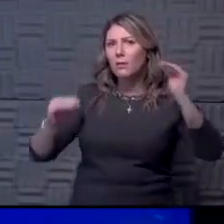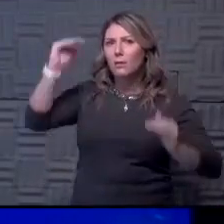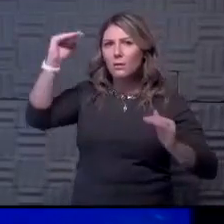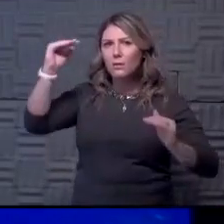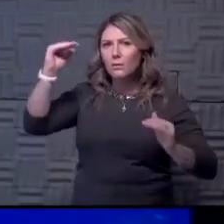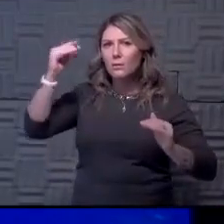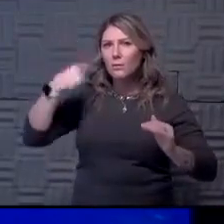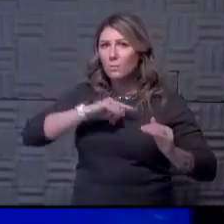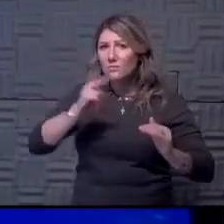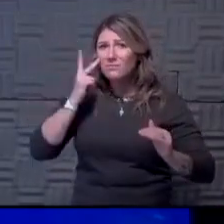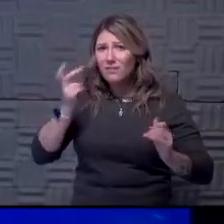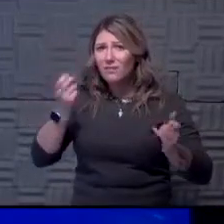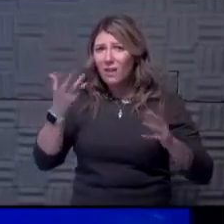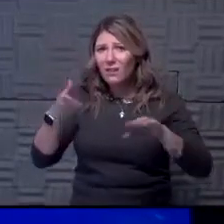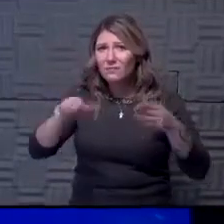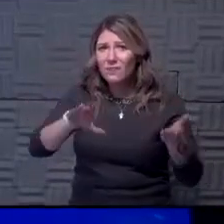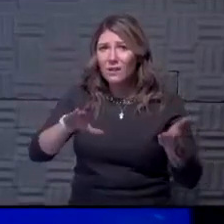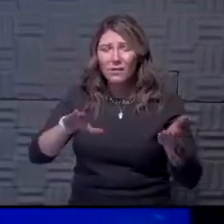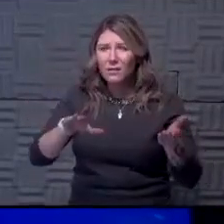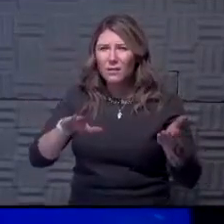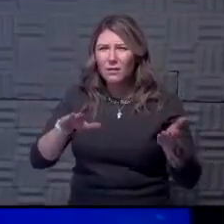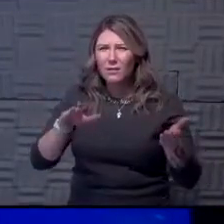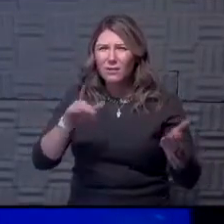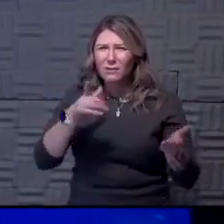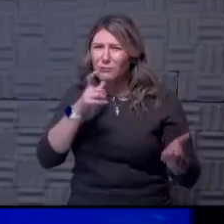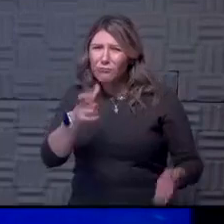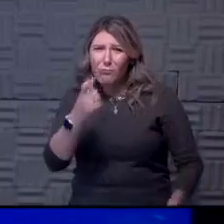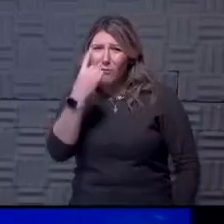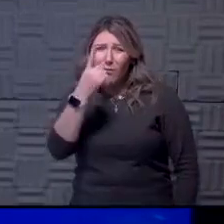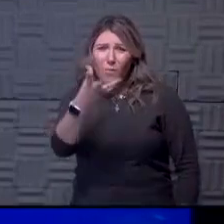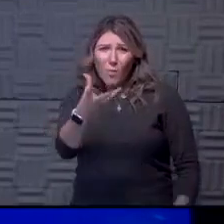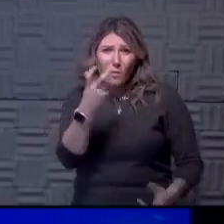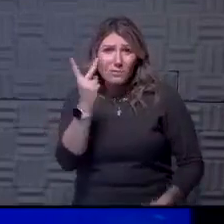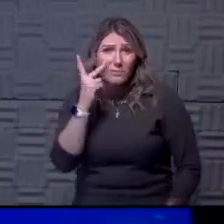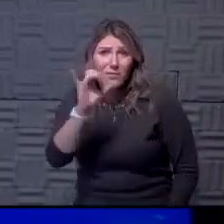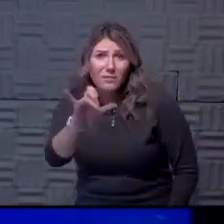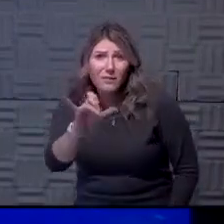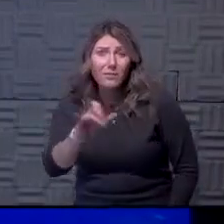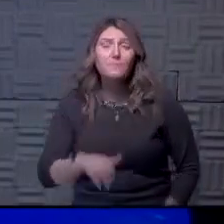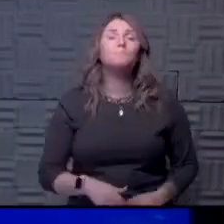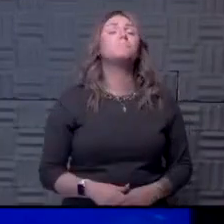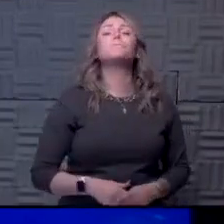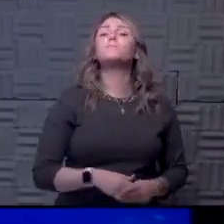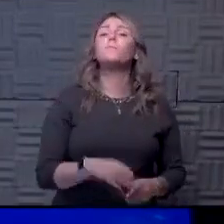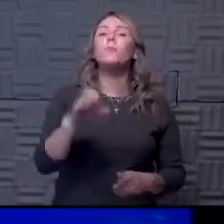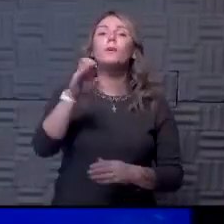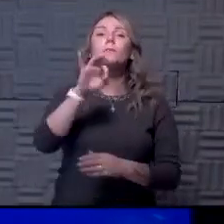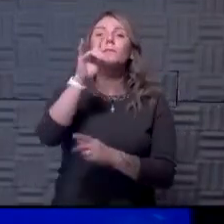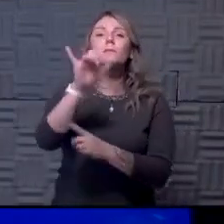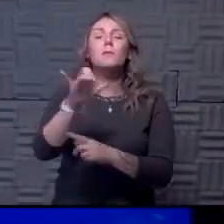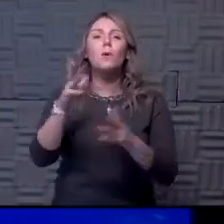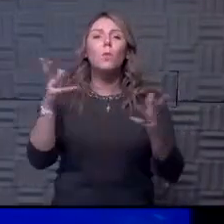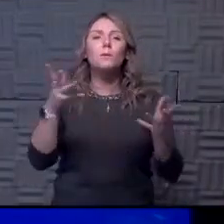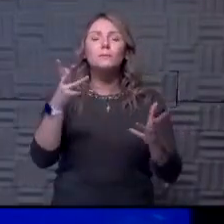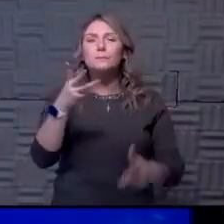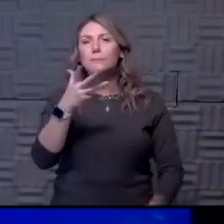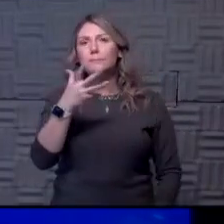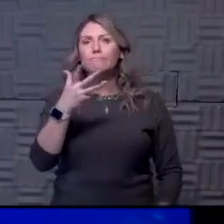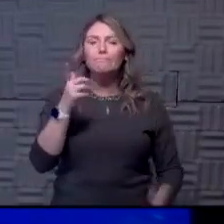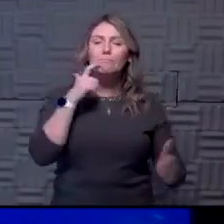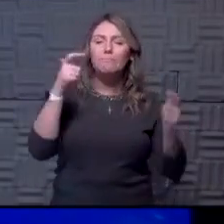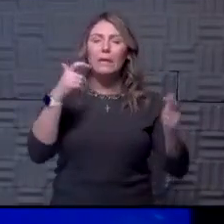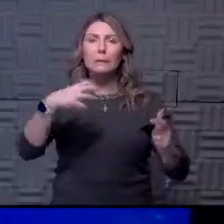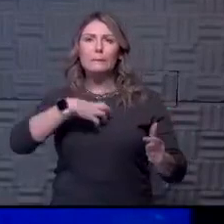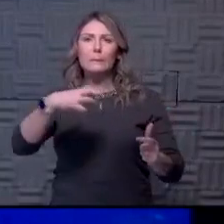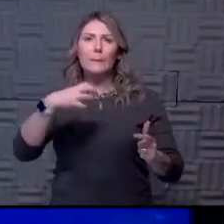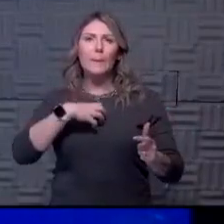of death. I don't think you want to see that. All right, Cindy's asking, what are the biggest objections that the panel across